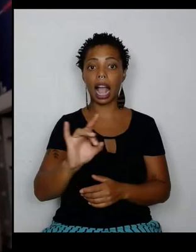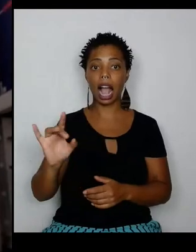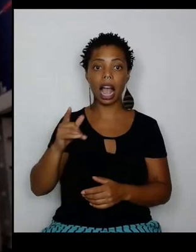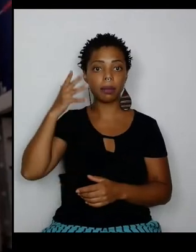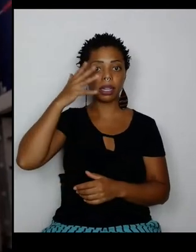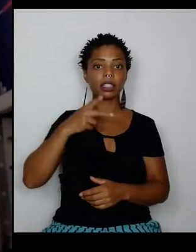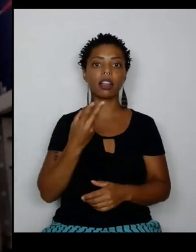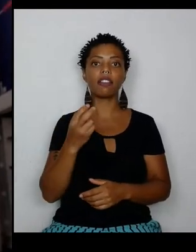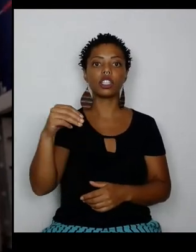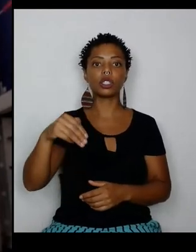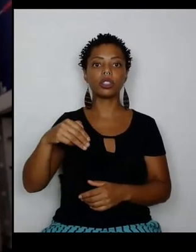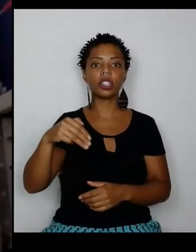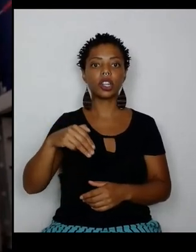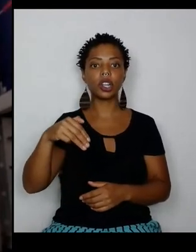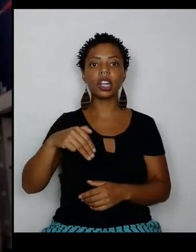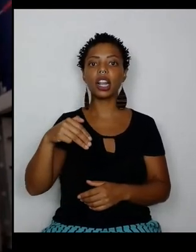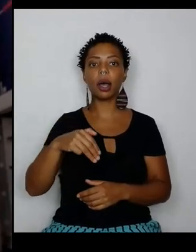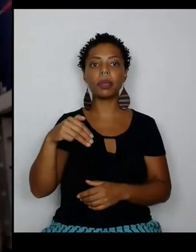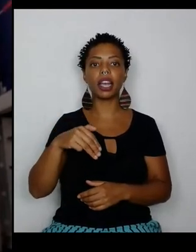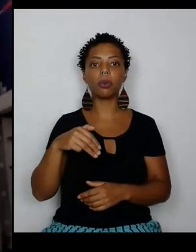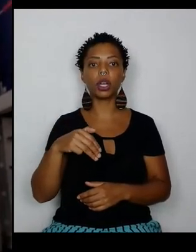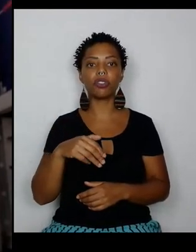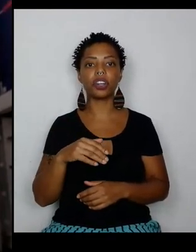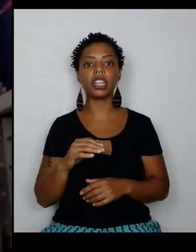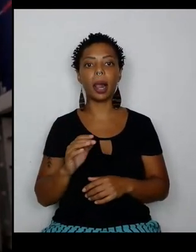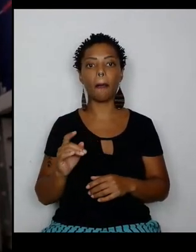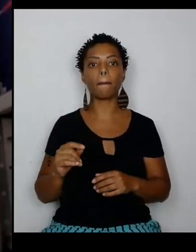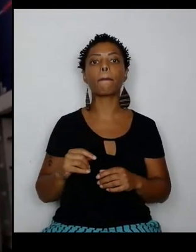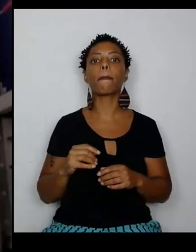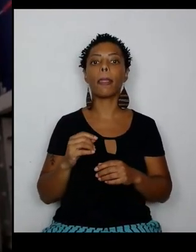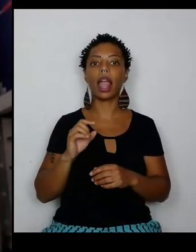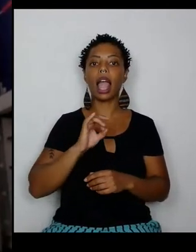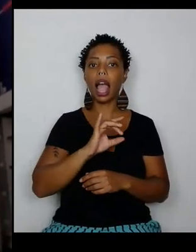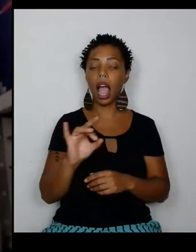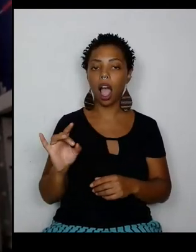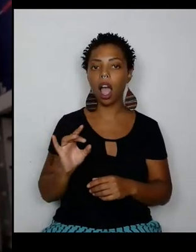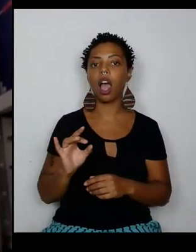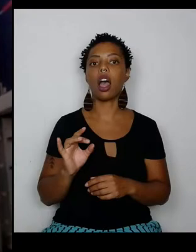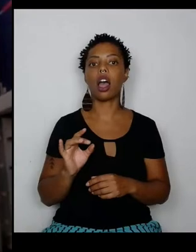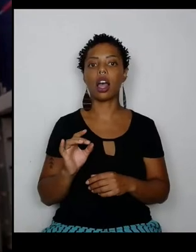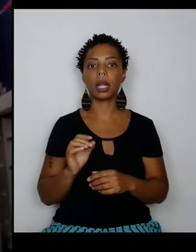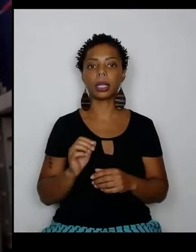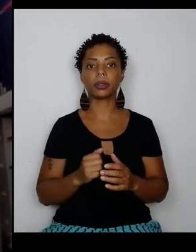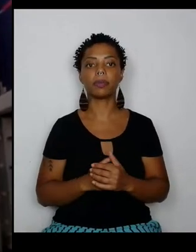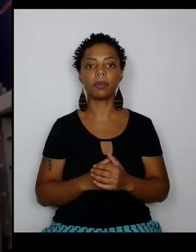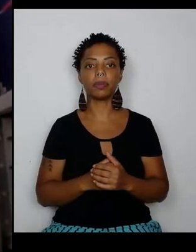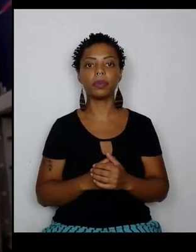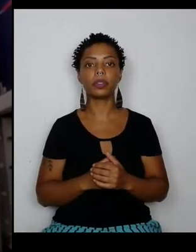each speakers will have 20 minutes for their talk and we'll begin with linda kotard